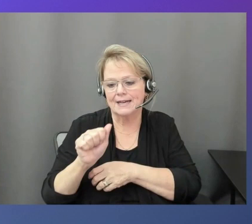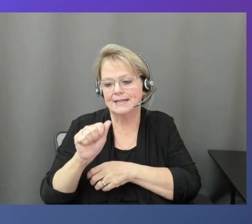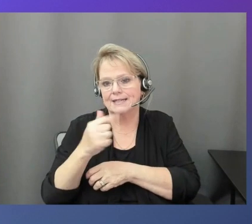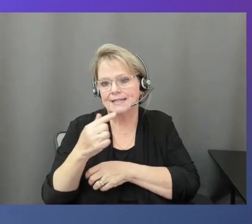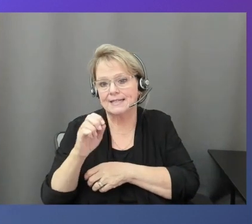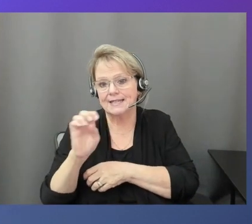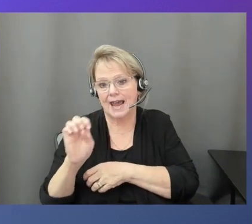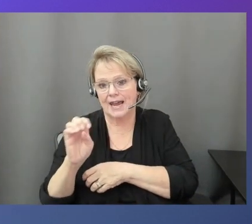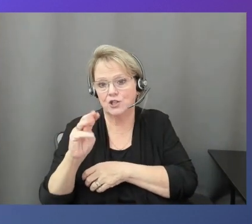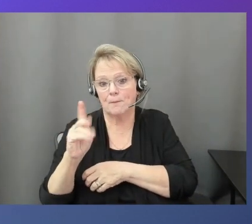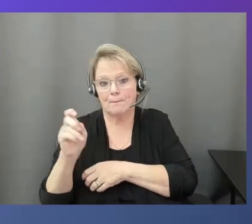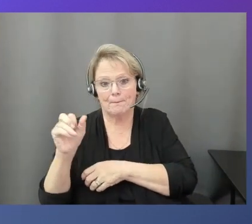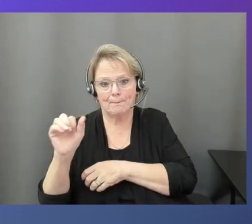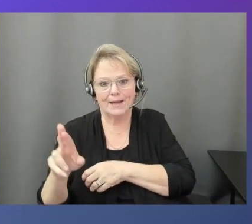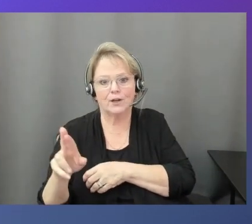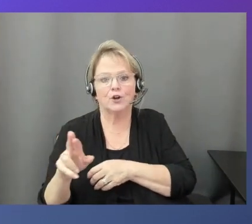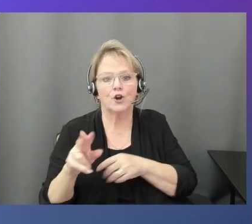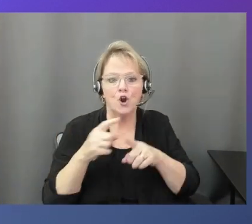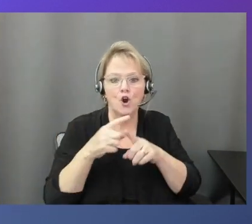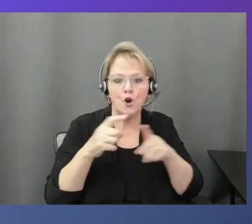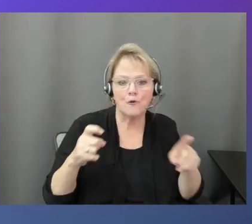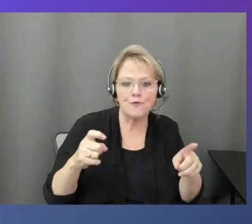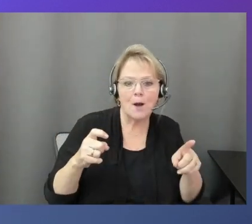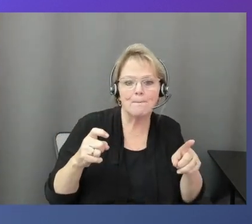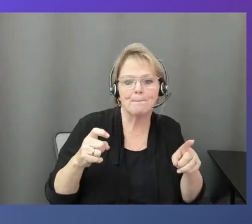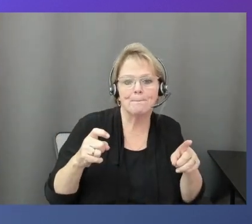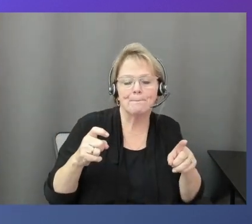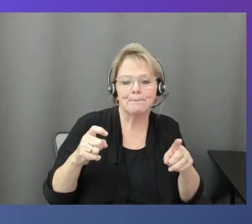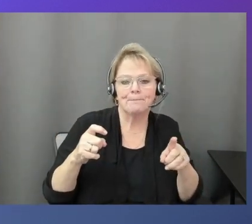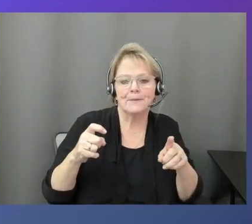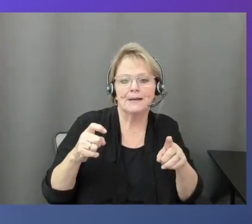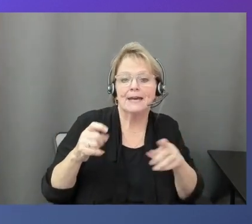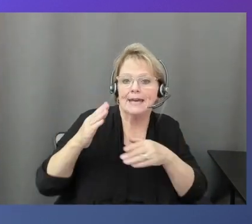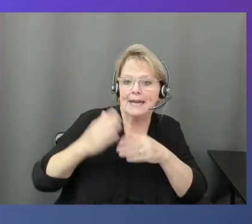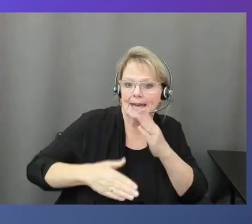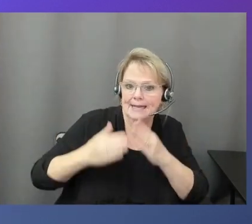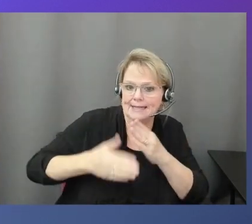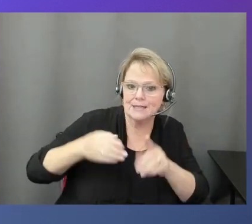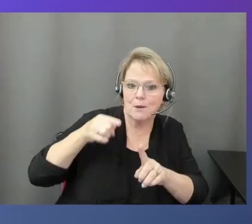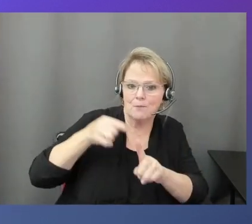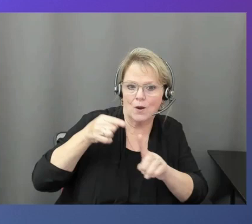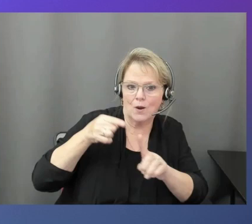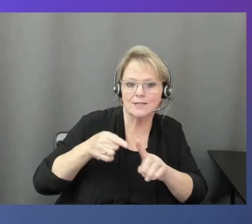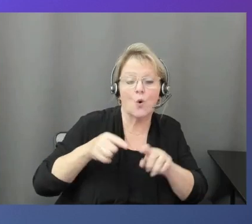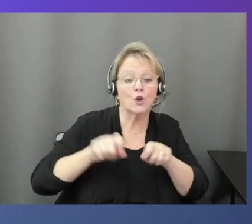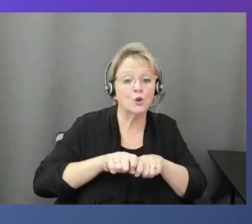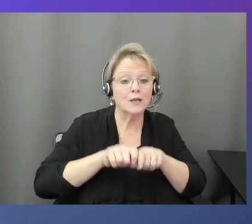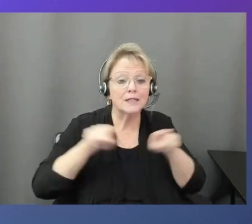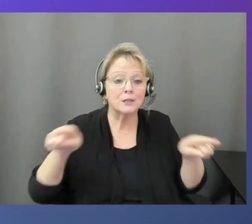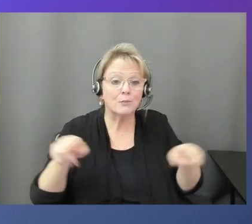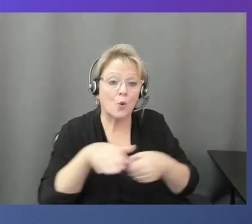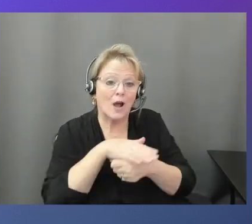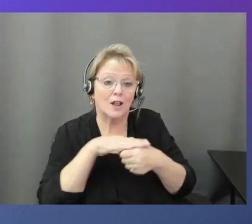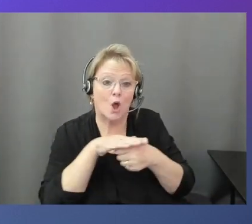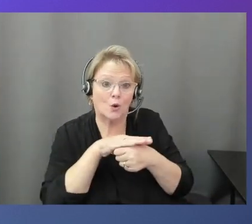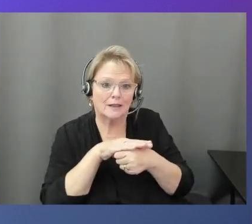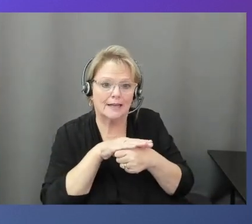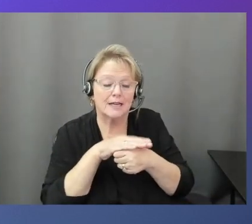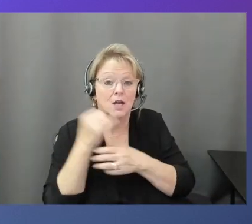inference endpoints, or, key point, line 43 here, deploy locally. So if I wanted to deploy this